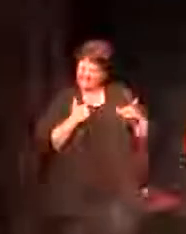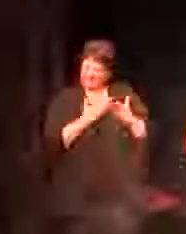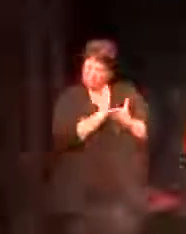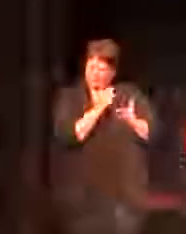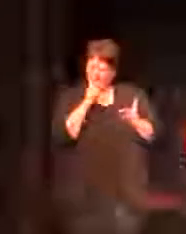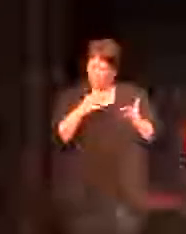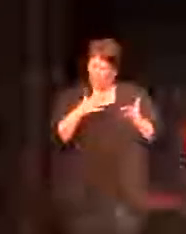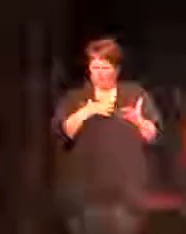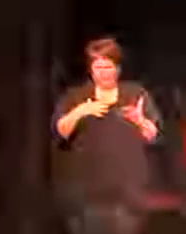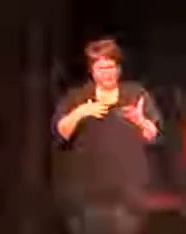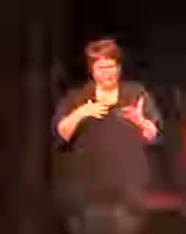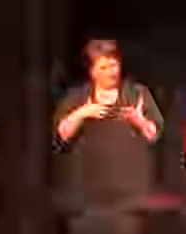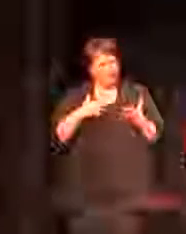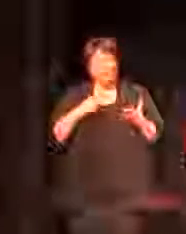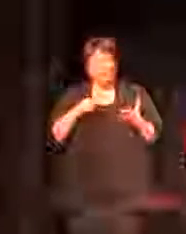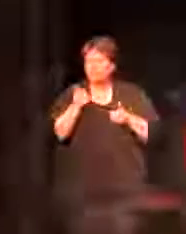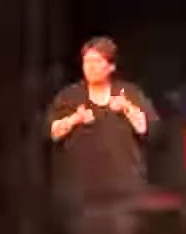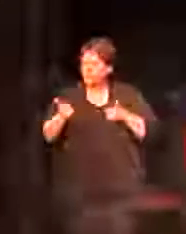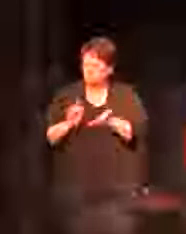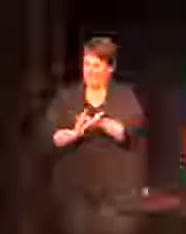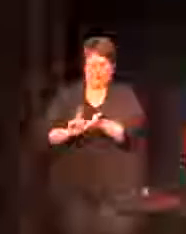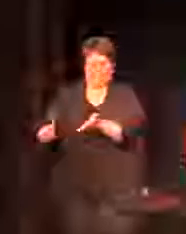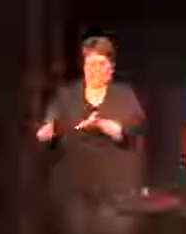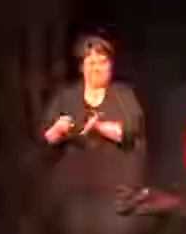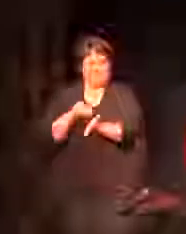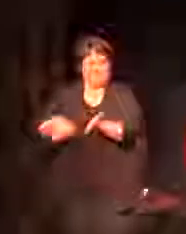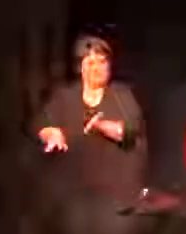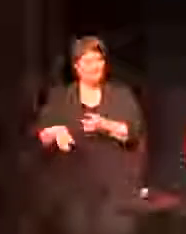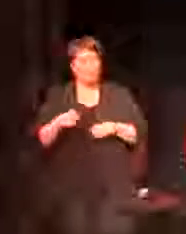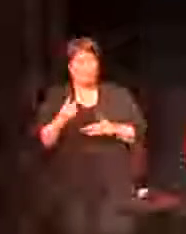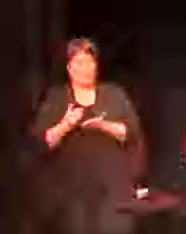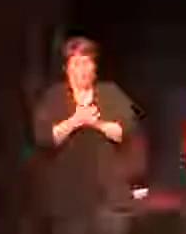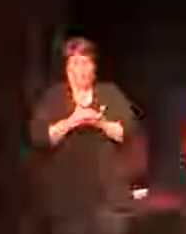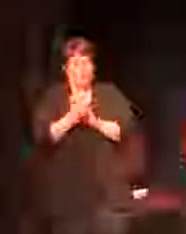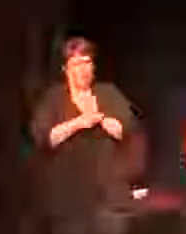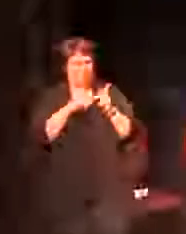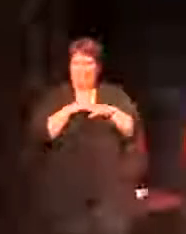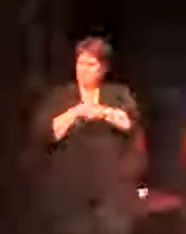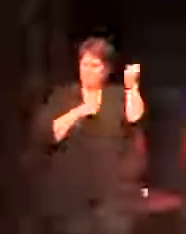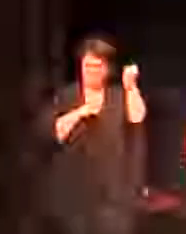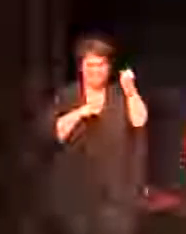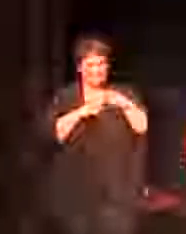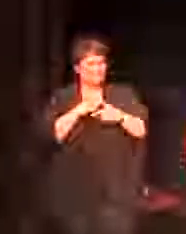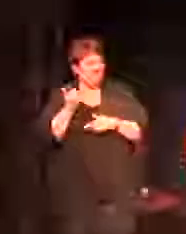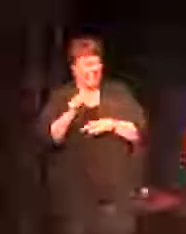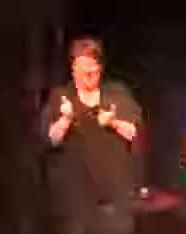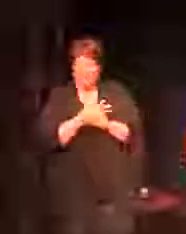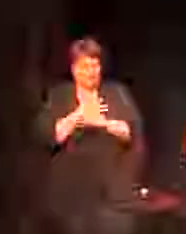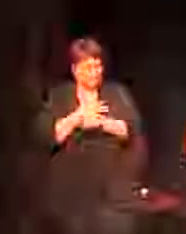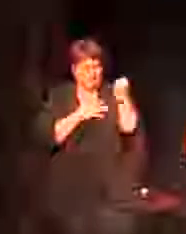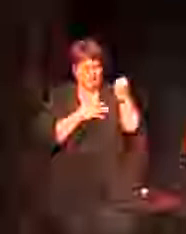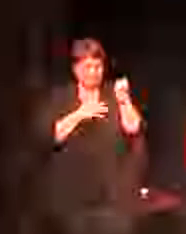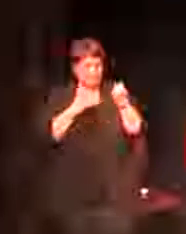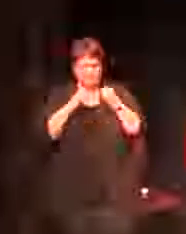can appeal what drug we're getting. They can appeal our wage loss. They can appeal everything, leading to years